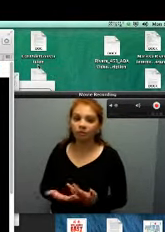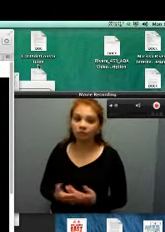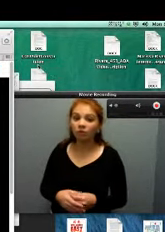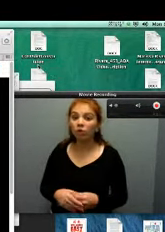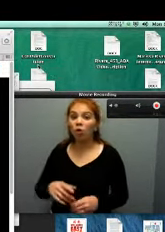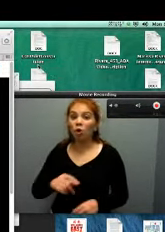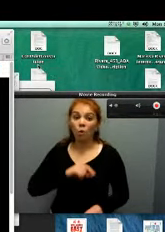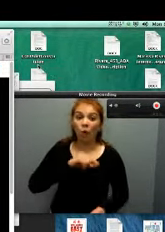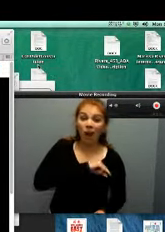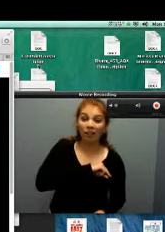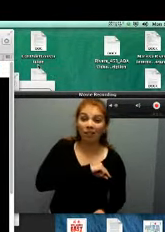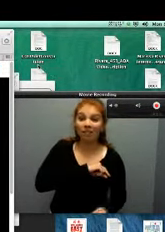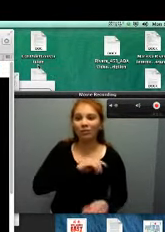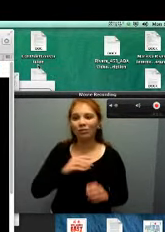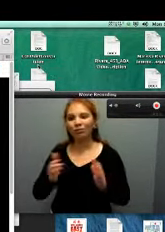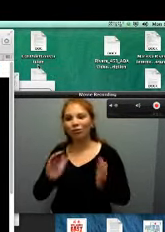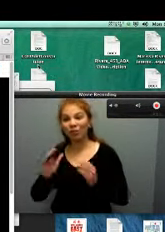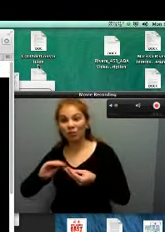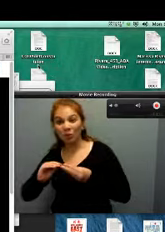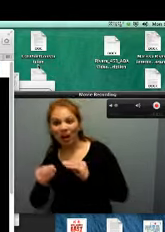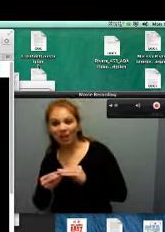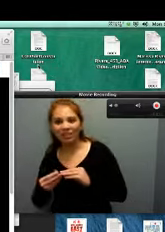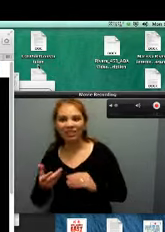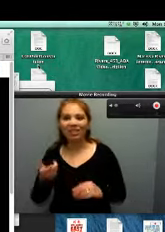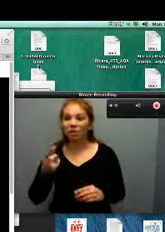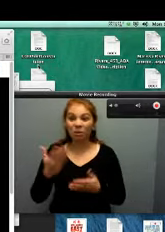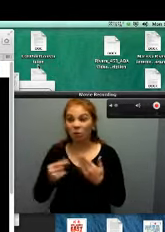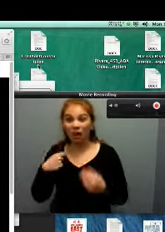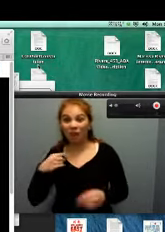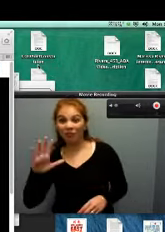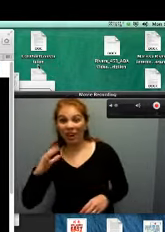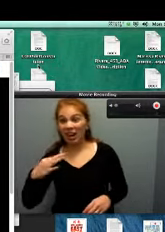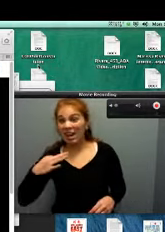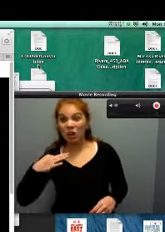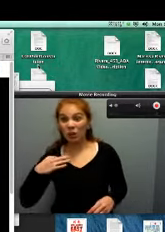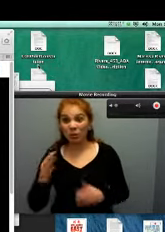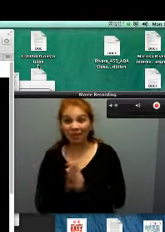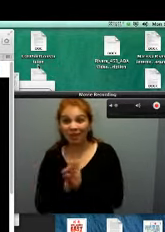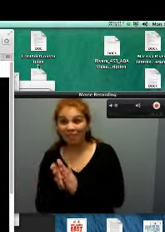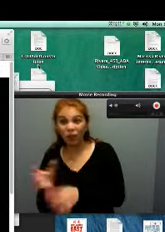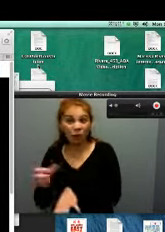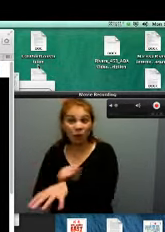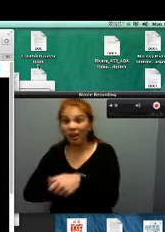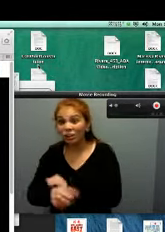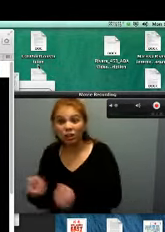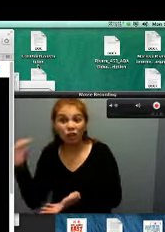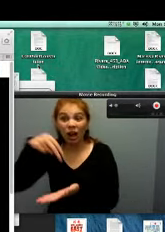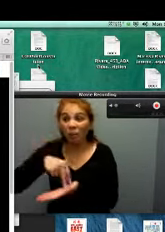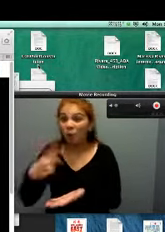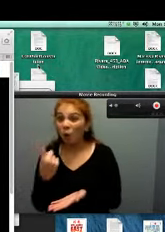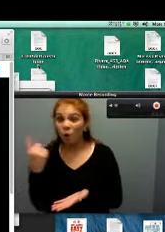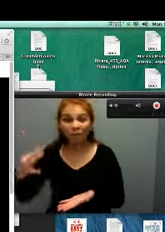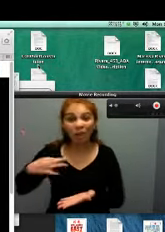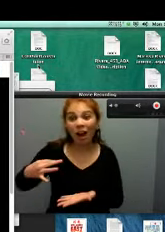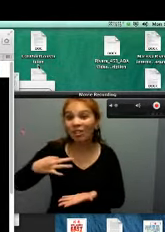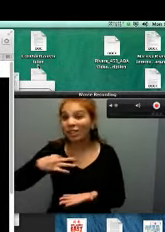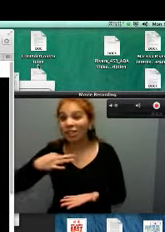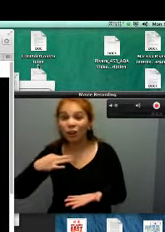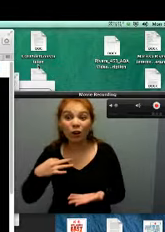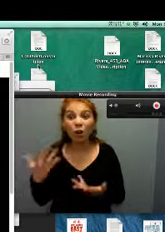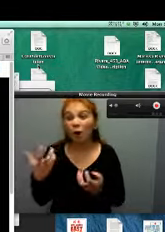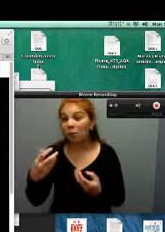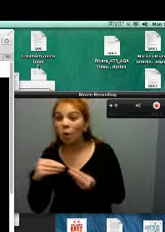Quality versus quantity. Sometimes you have your eager beaver that's going to jump in and always volunteering,